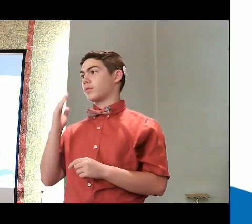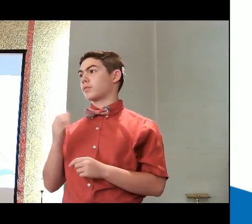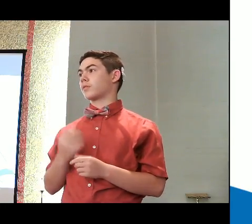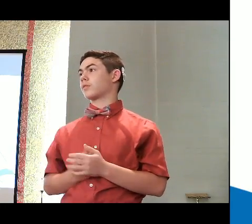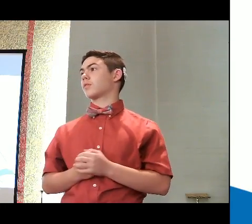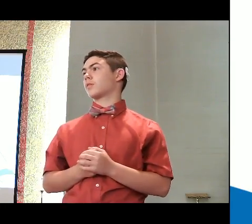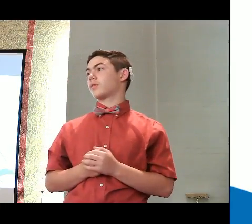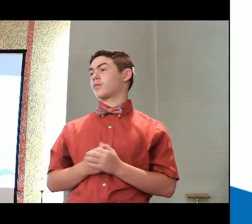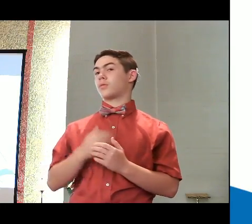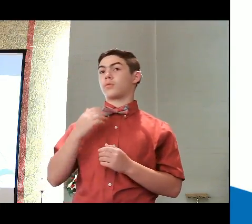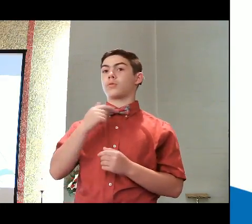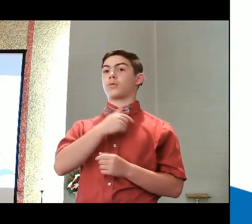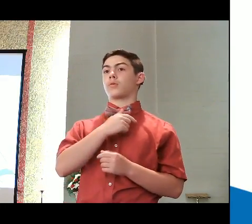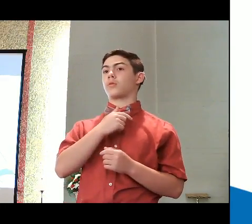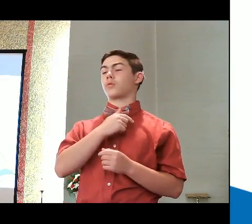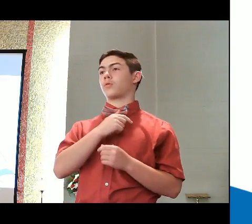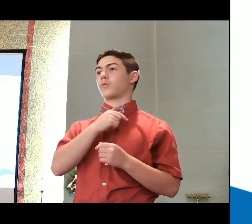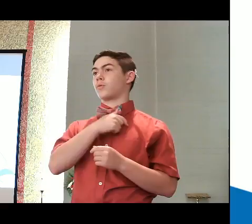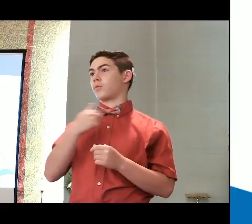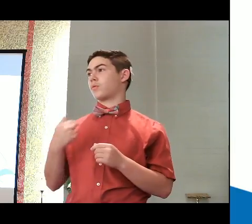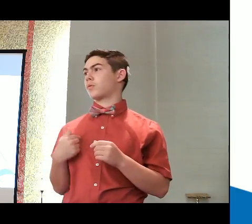But, you know, we know that there's going to be suffering in this life.